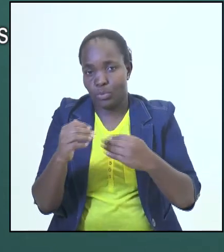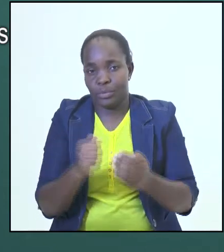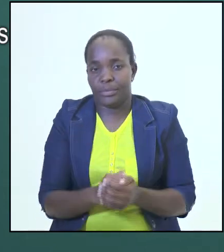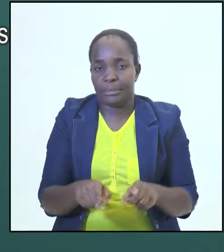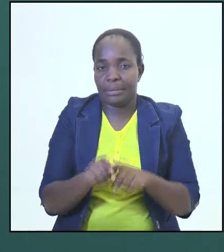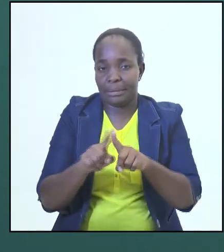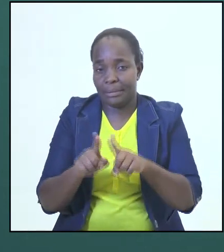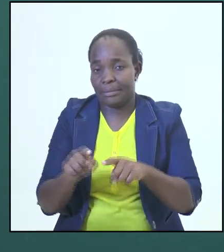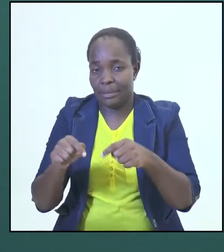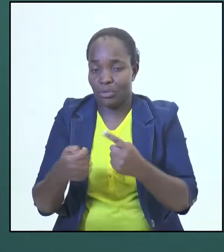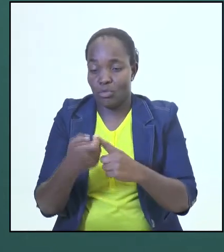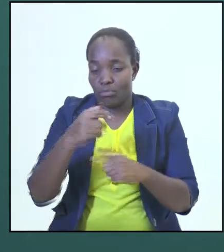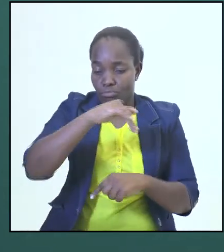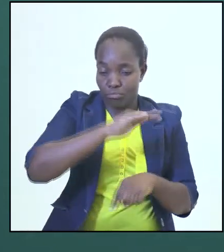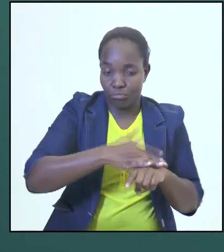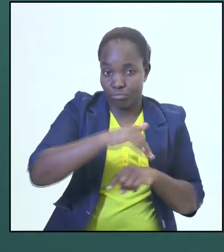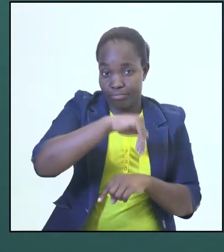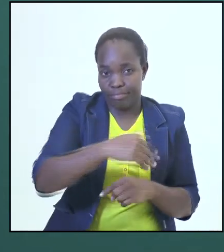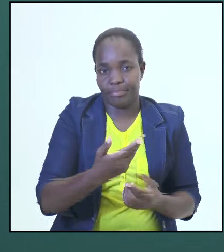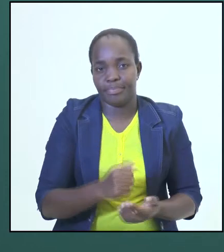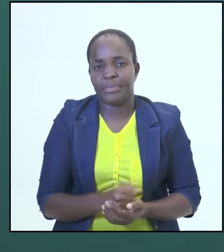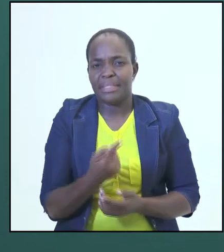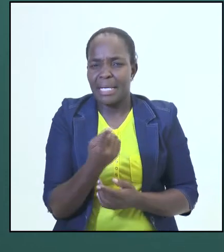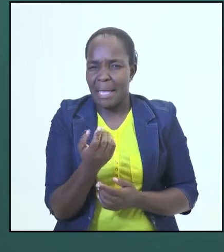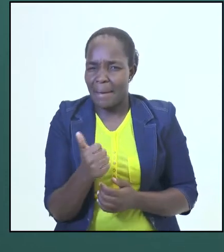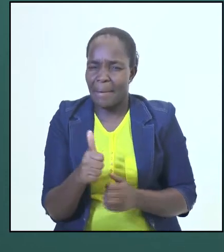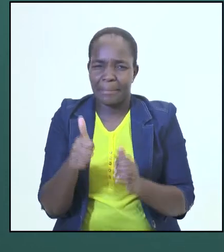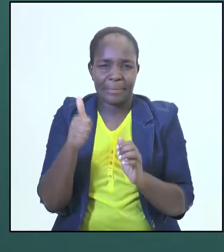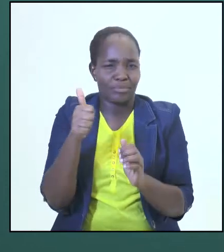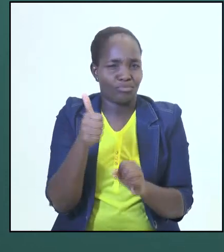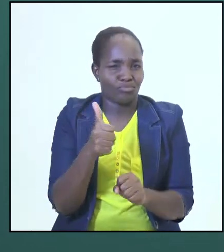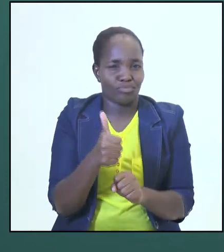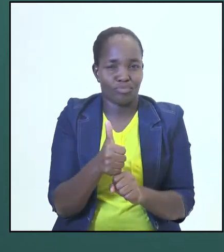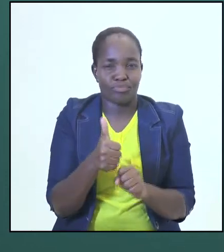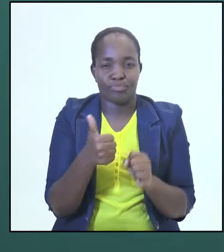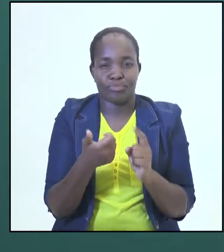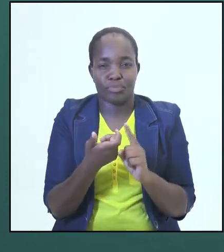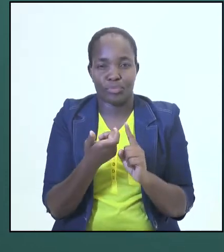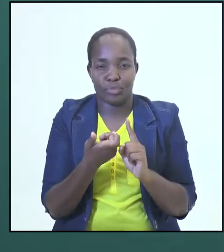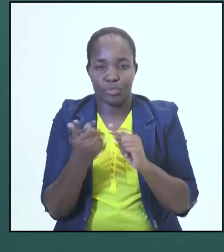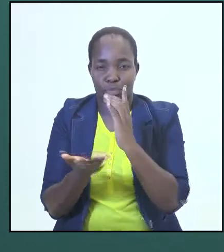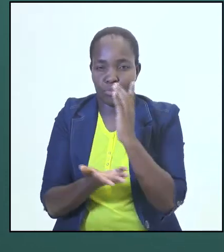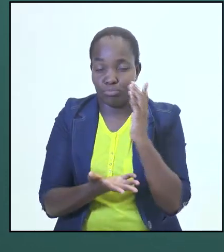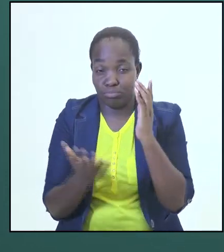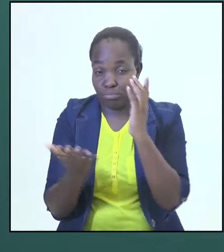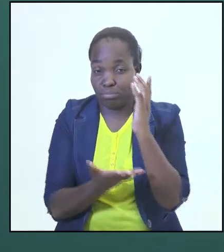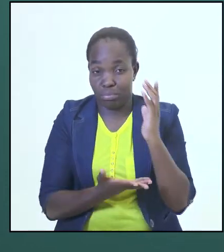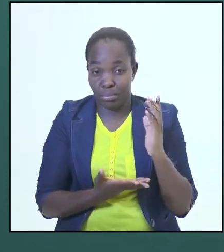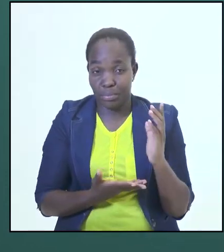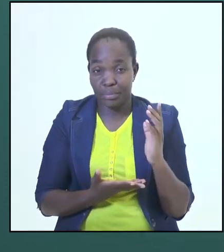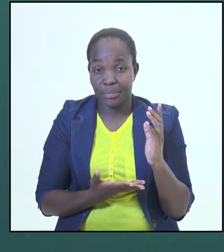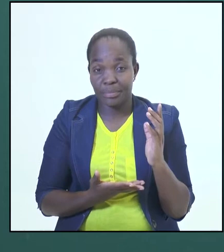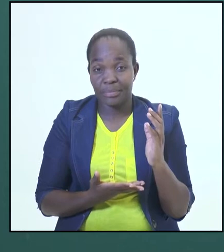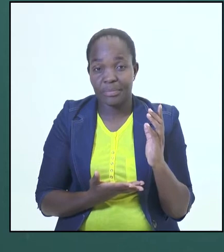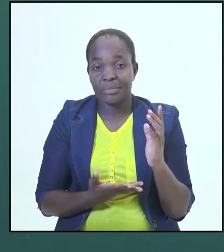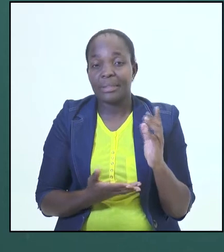them. Deforestation has a number of negative impacts on the land, including that it deprives